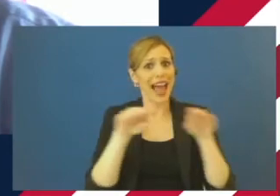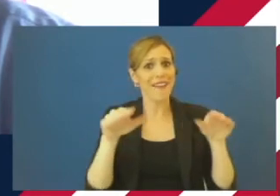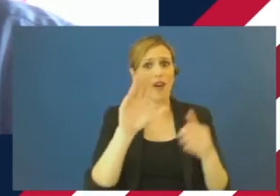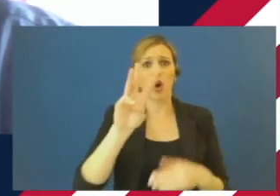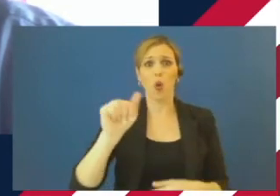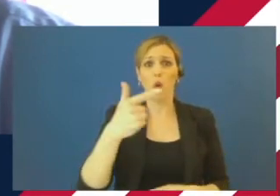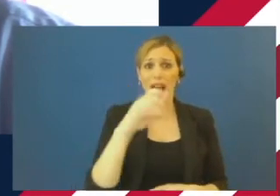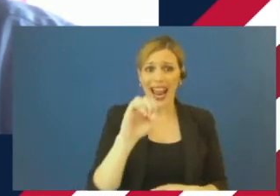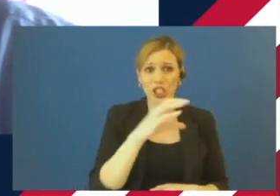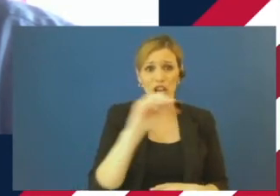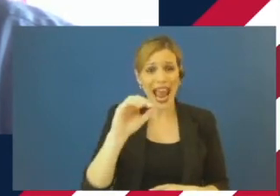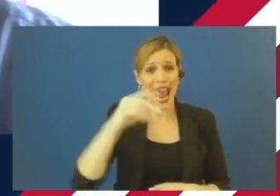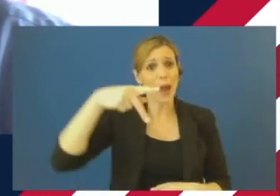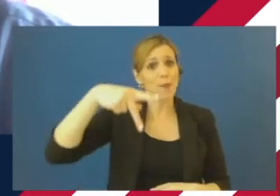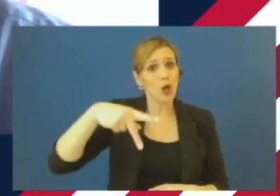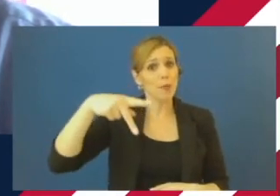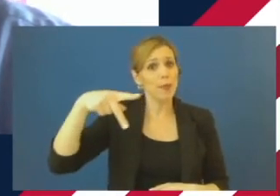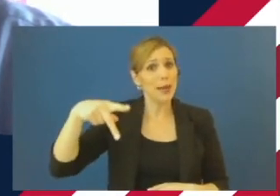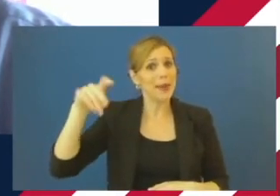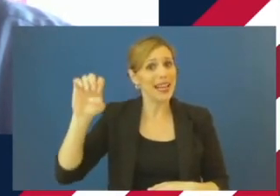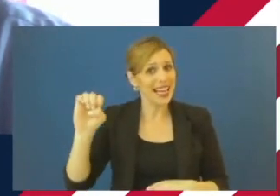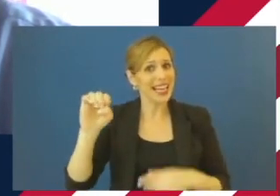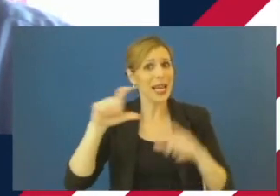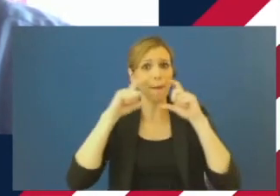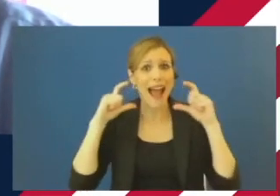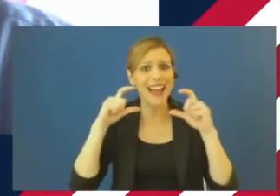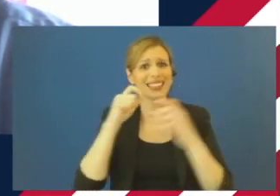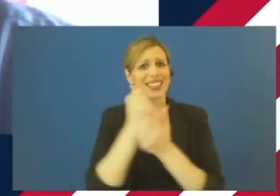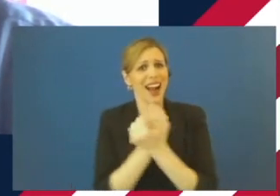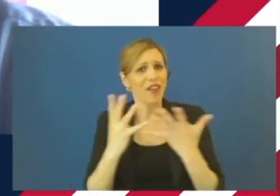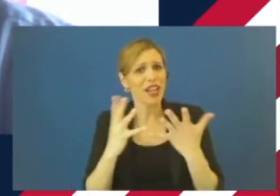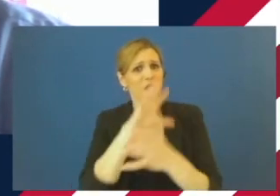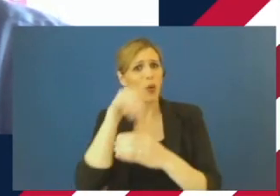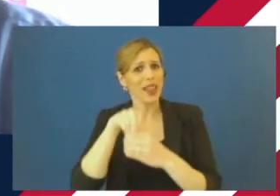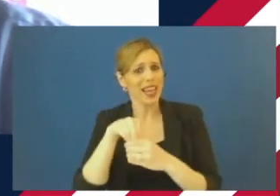to discrimination and structural racism. Thank you all.